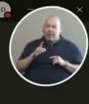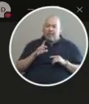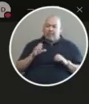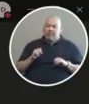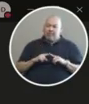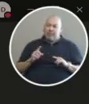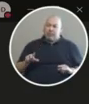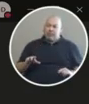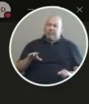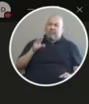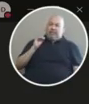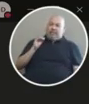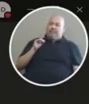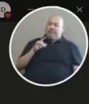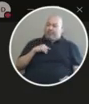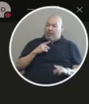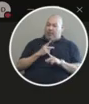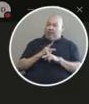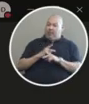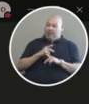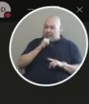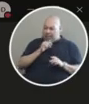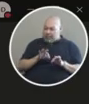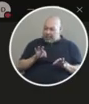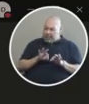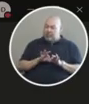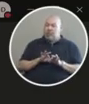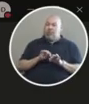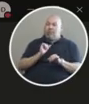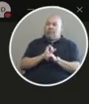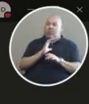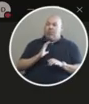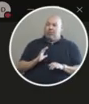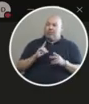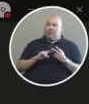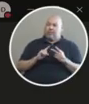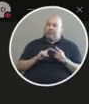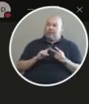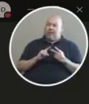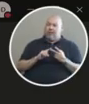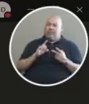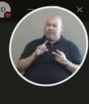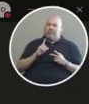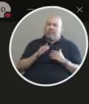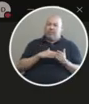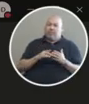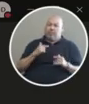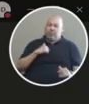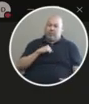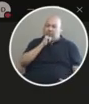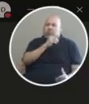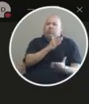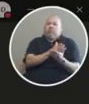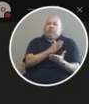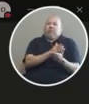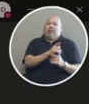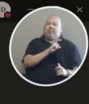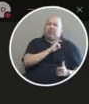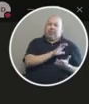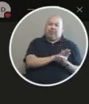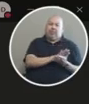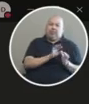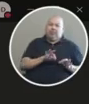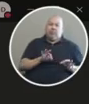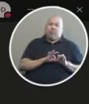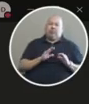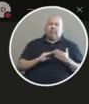be rescinded, furlough non-essential employees, and whatever we do, do not stop the police academy and essential